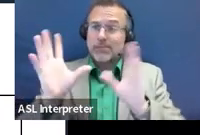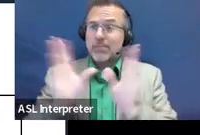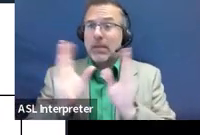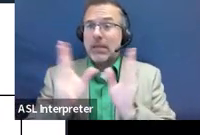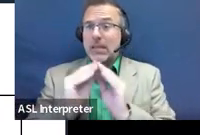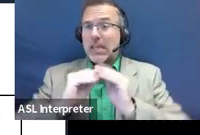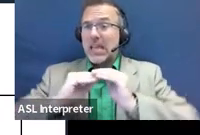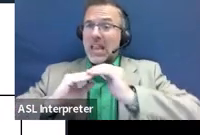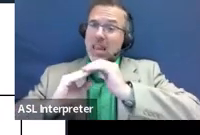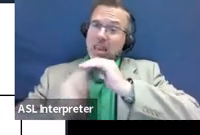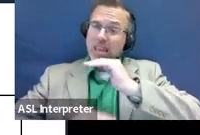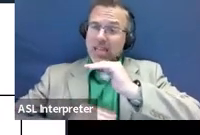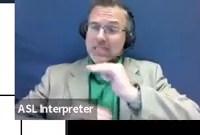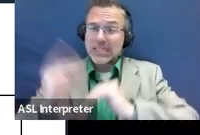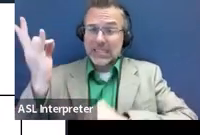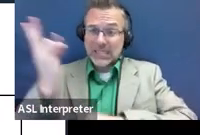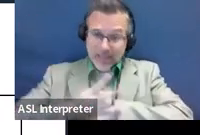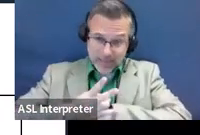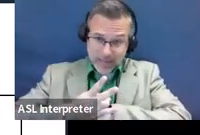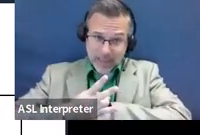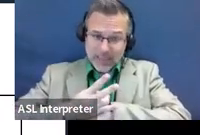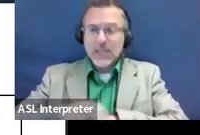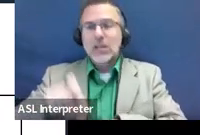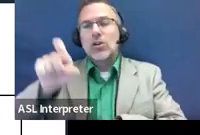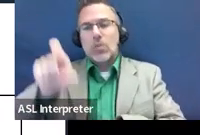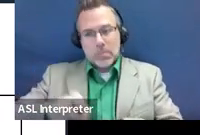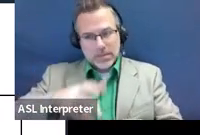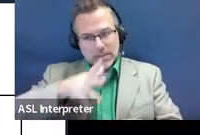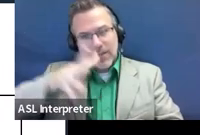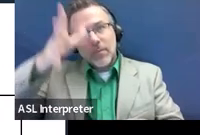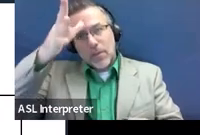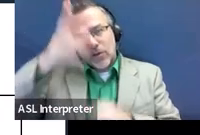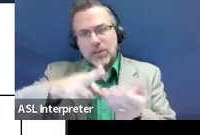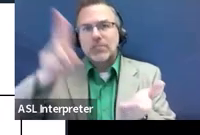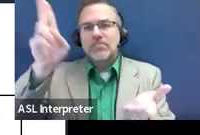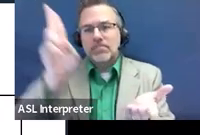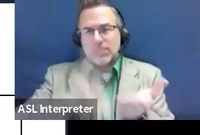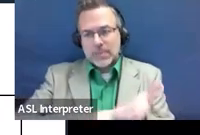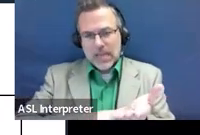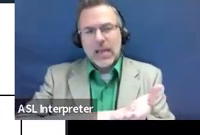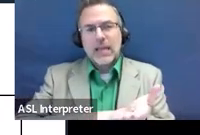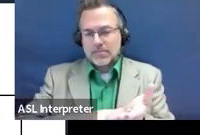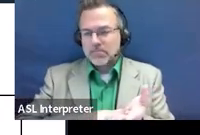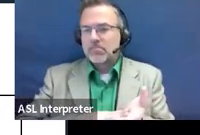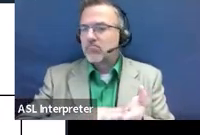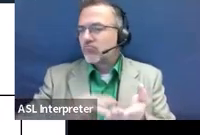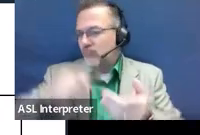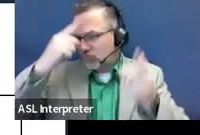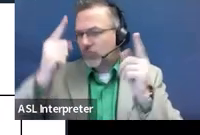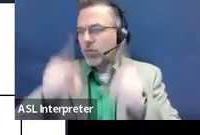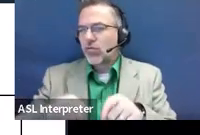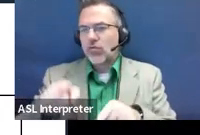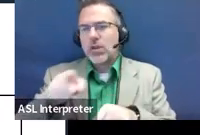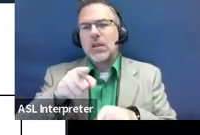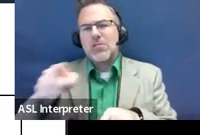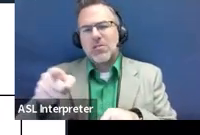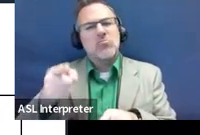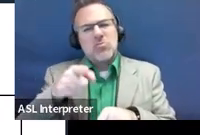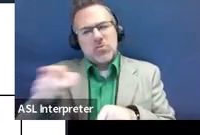7-day notice, you just need to make sure that you get a signature from the parent or guardian to make sure that you